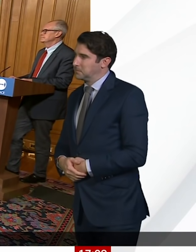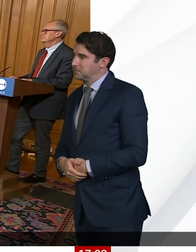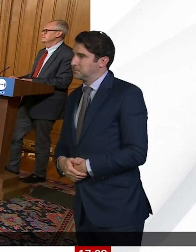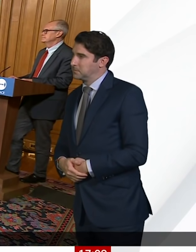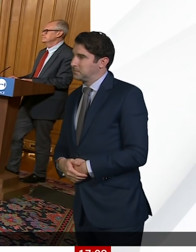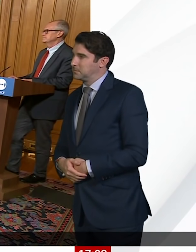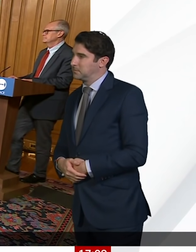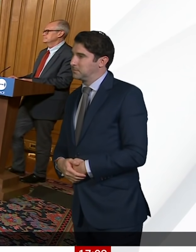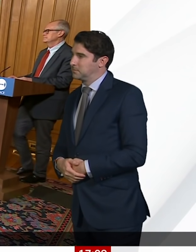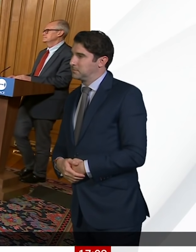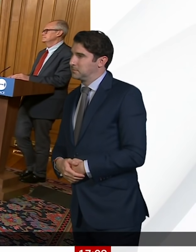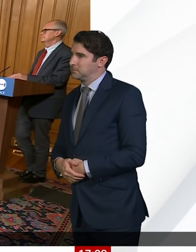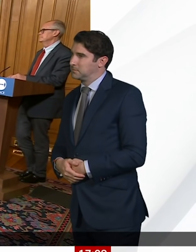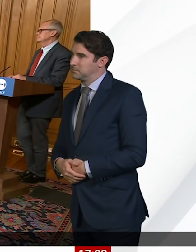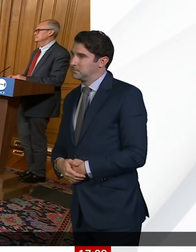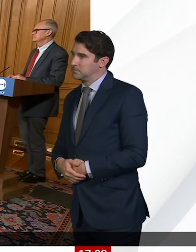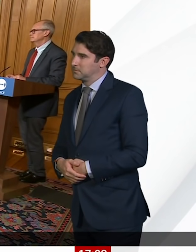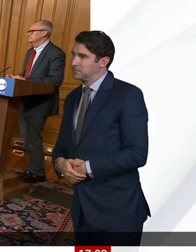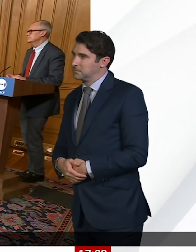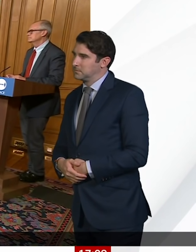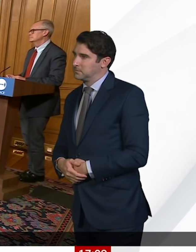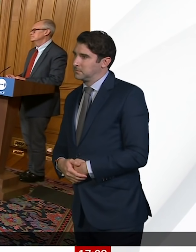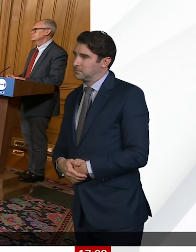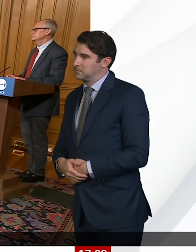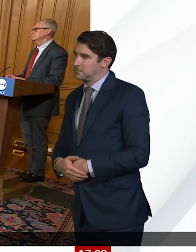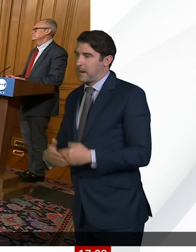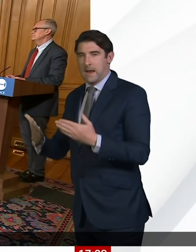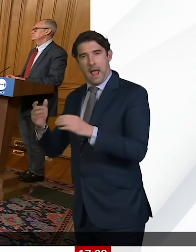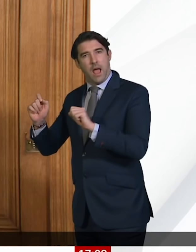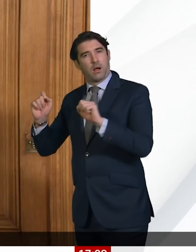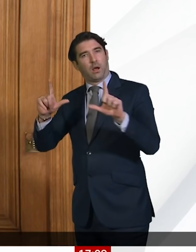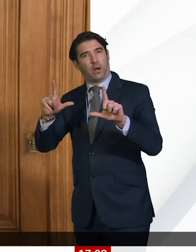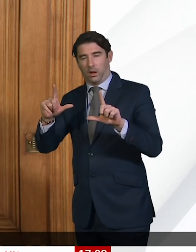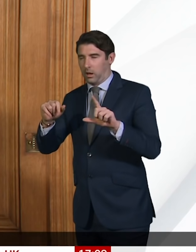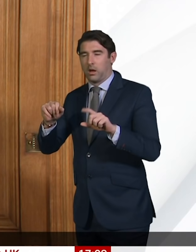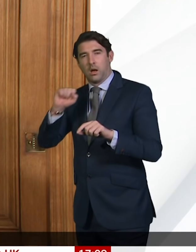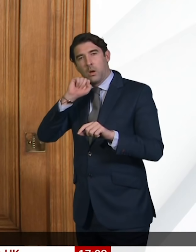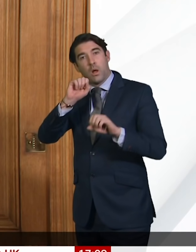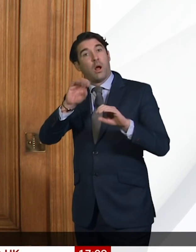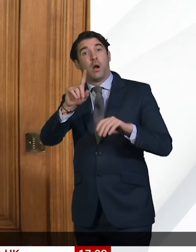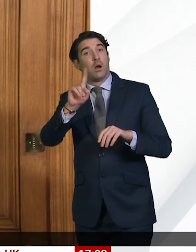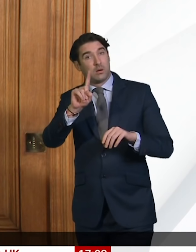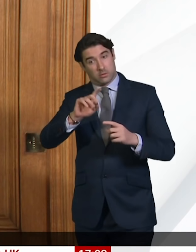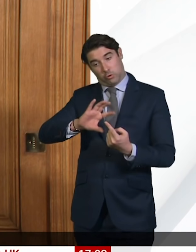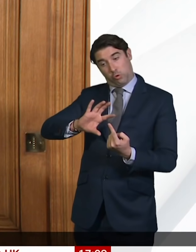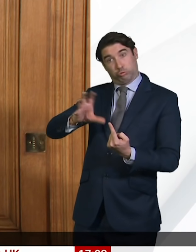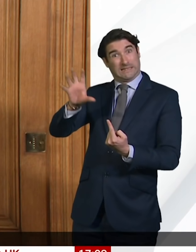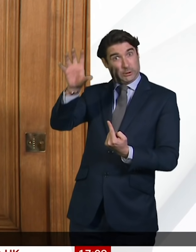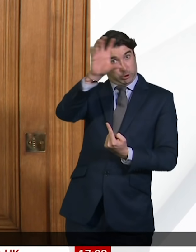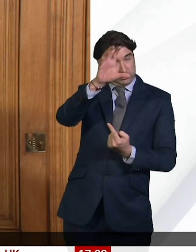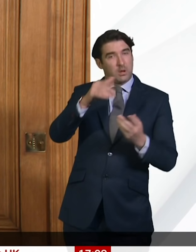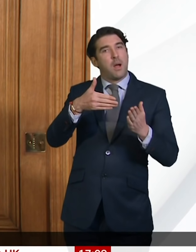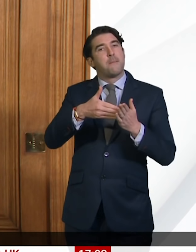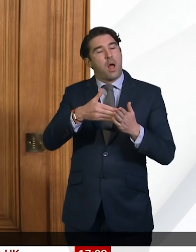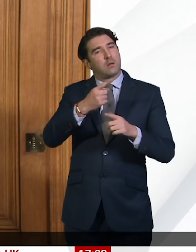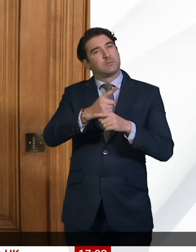And this breaks this down into the regions of England, but also looking at different age groups. And what you can see in each